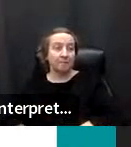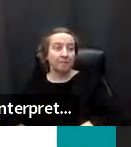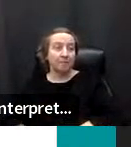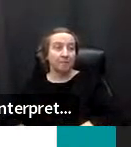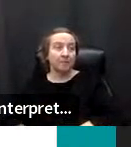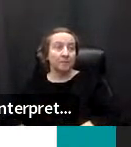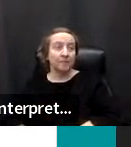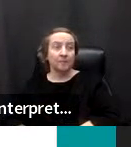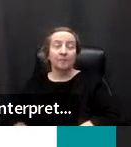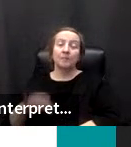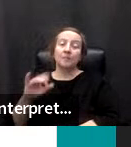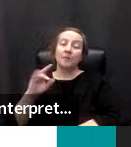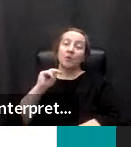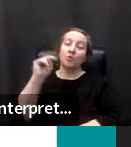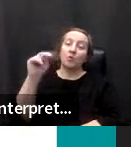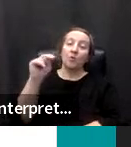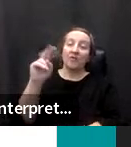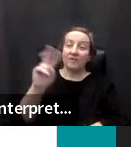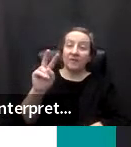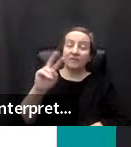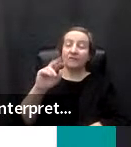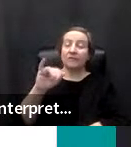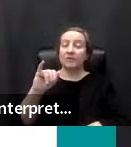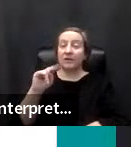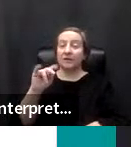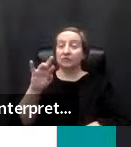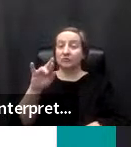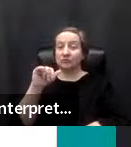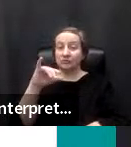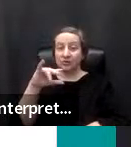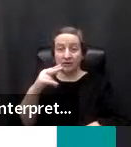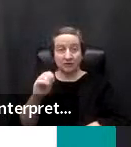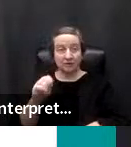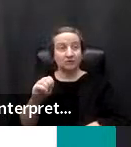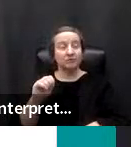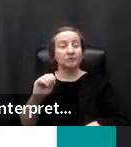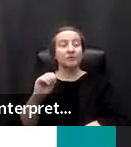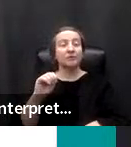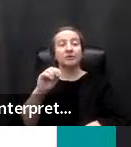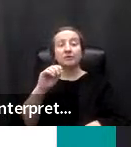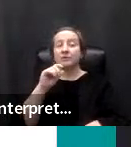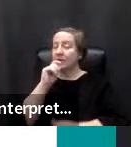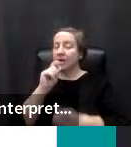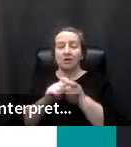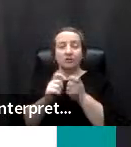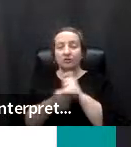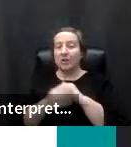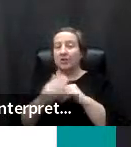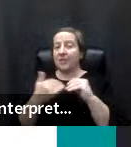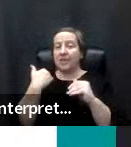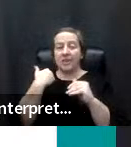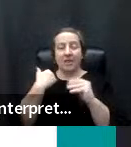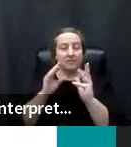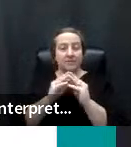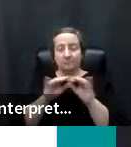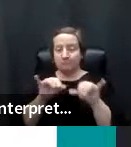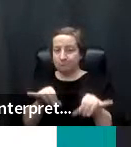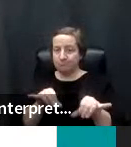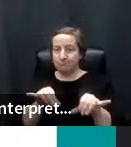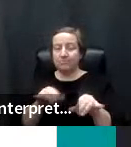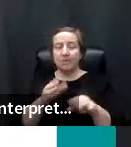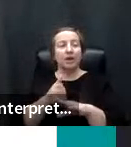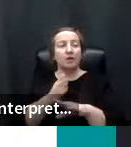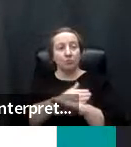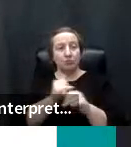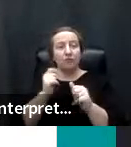This is the North Vancouver interchanges. This is not changed from last meeting. Improvements to